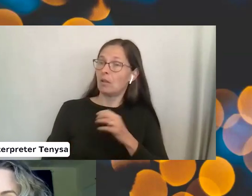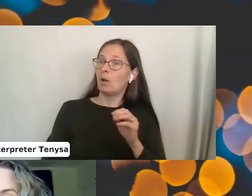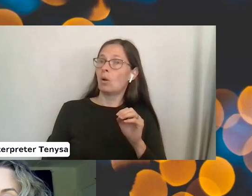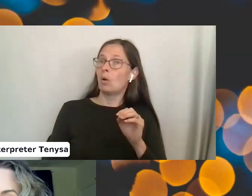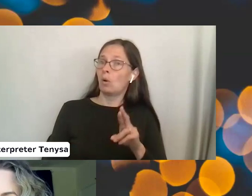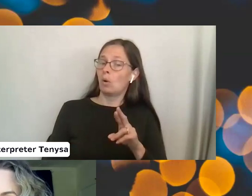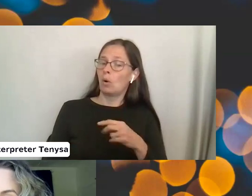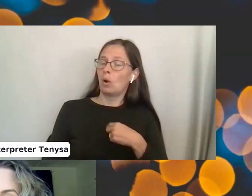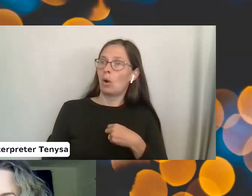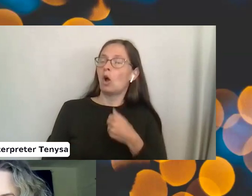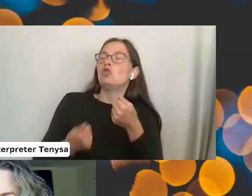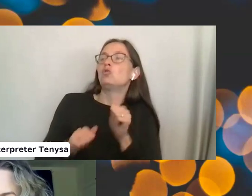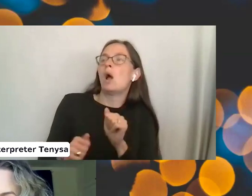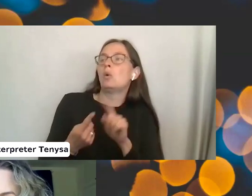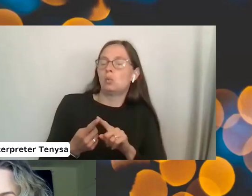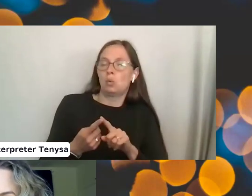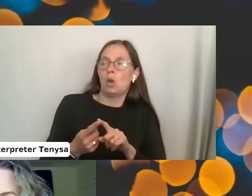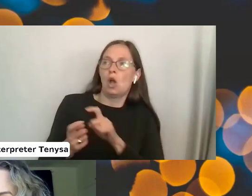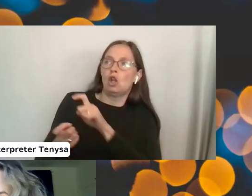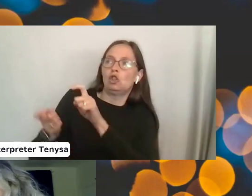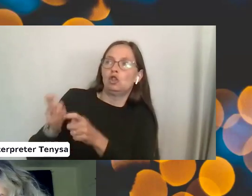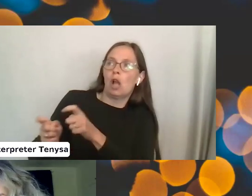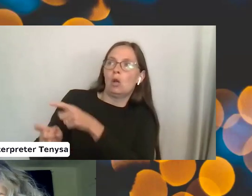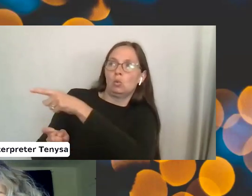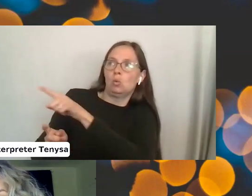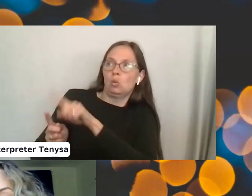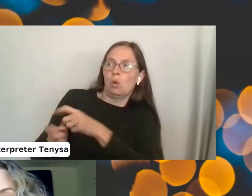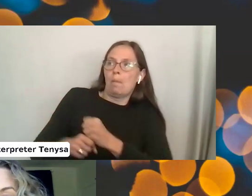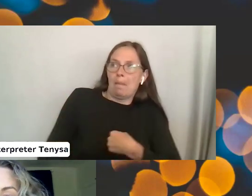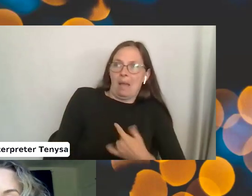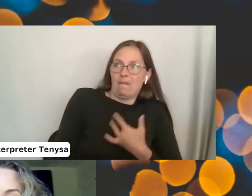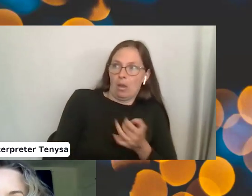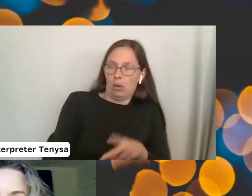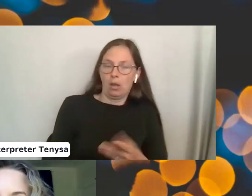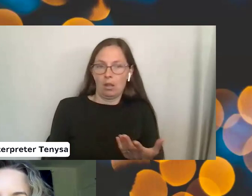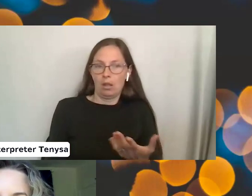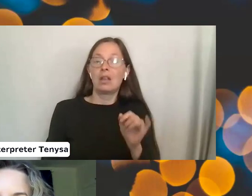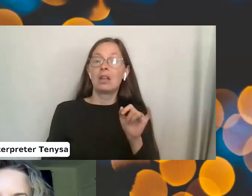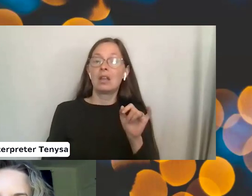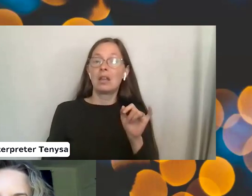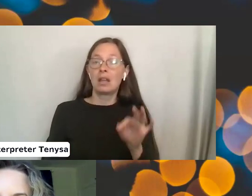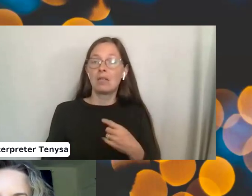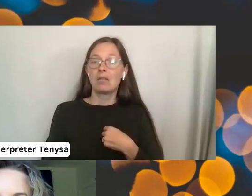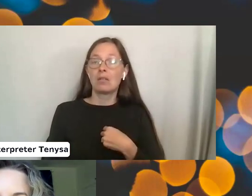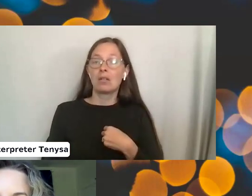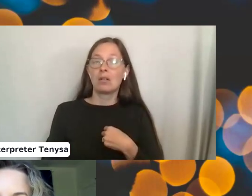I trying to adjust you to make me feel okay? All right. Well,